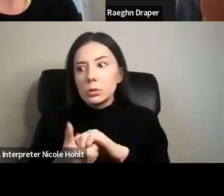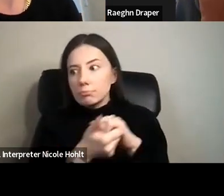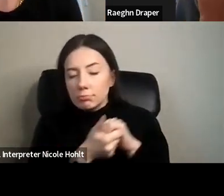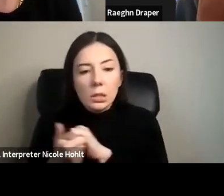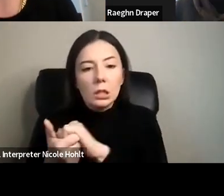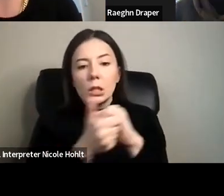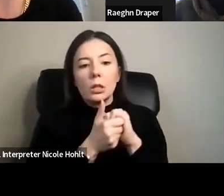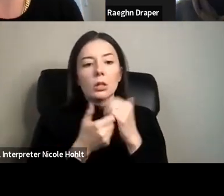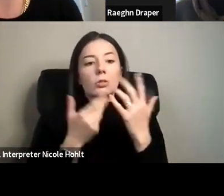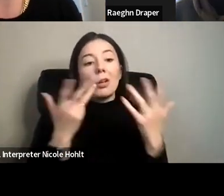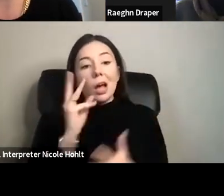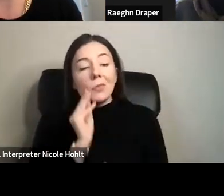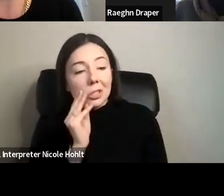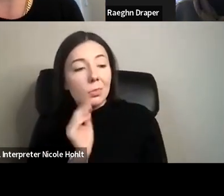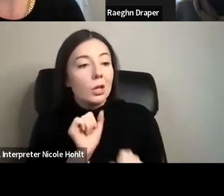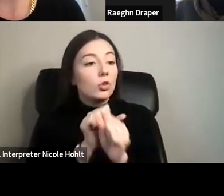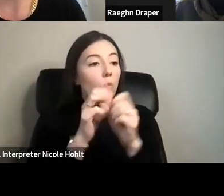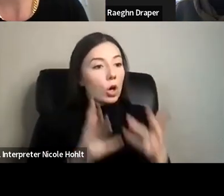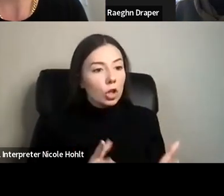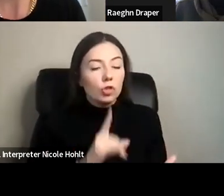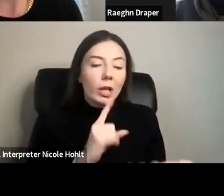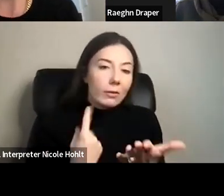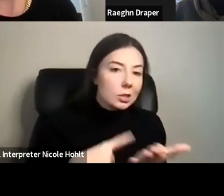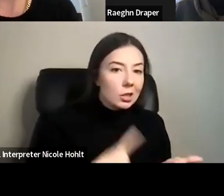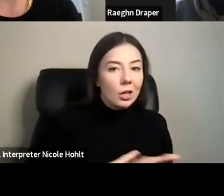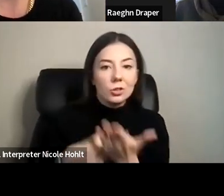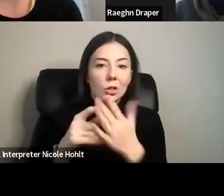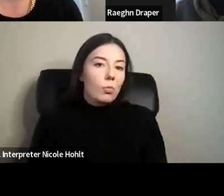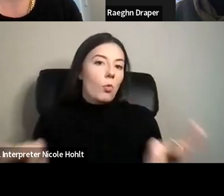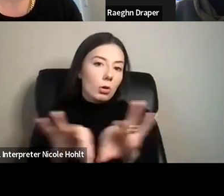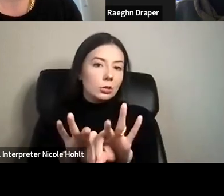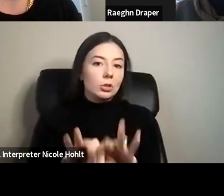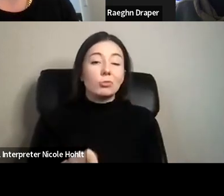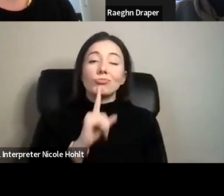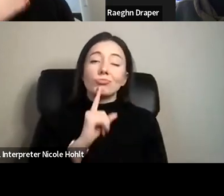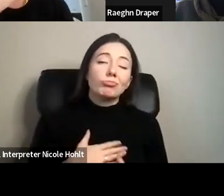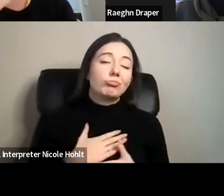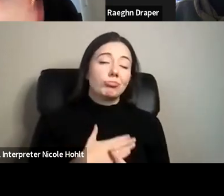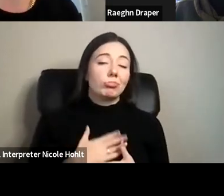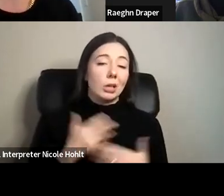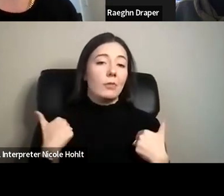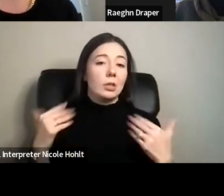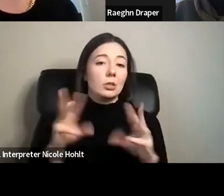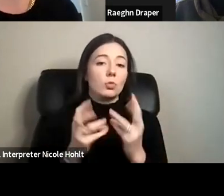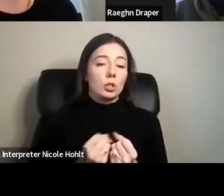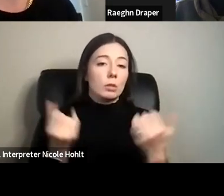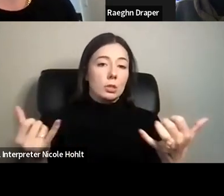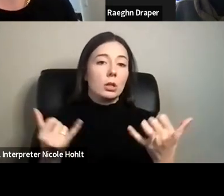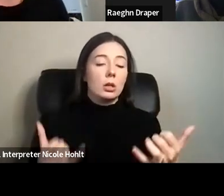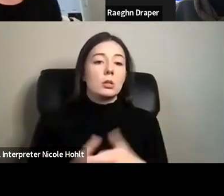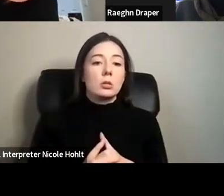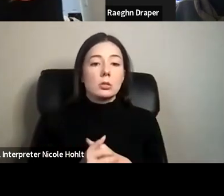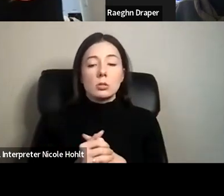appreciate, being in this space with all of you. Yeah, Excuse me. thank you